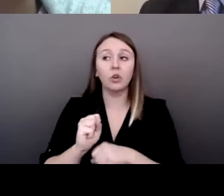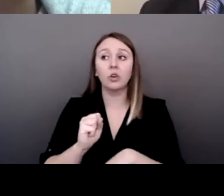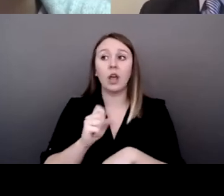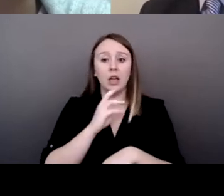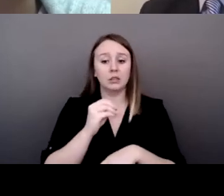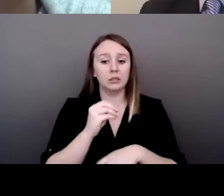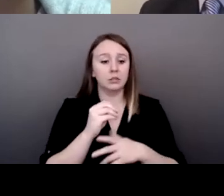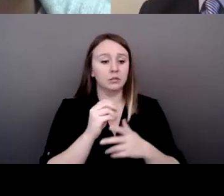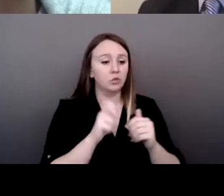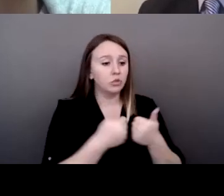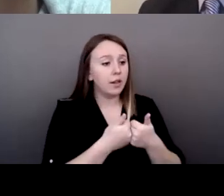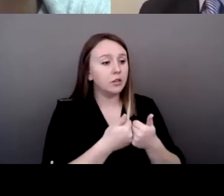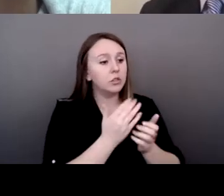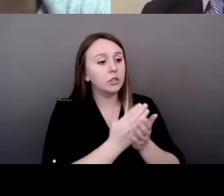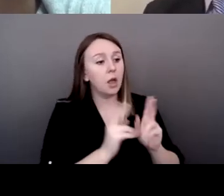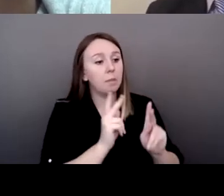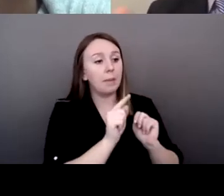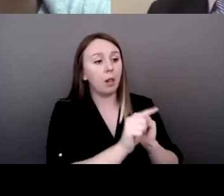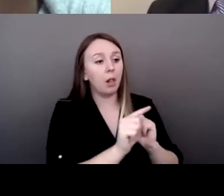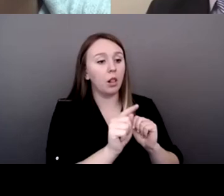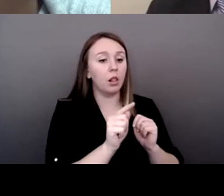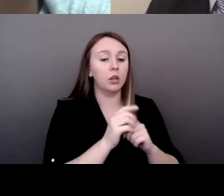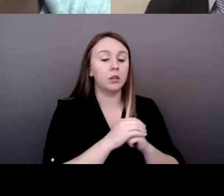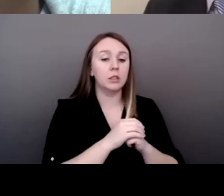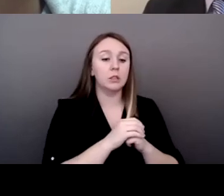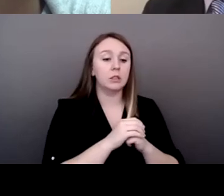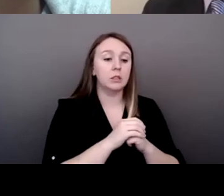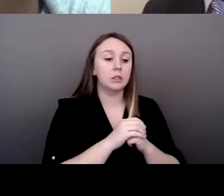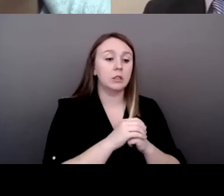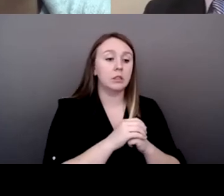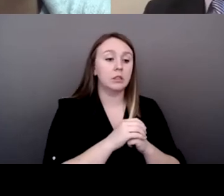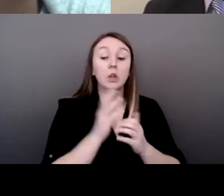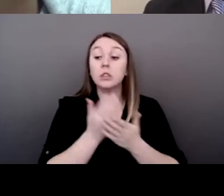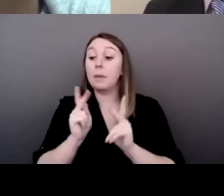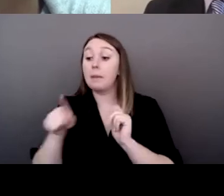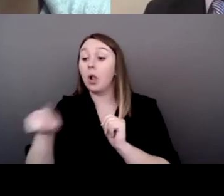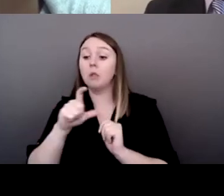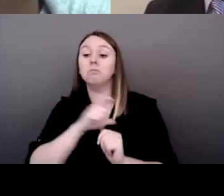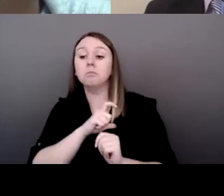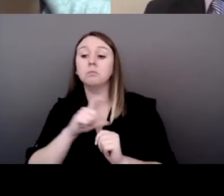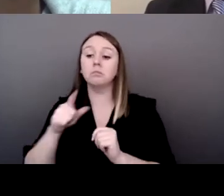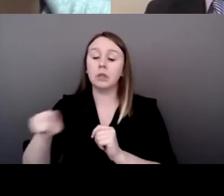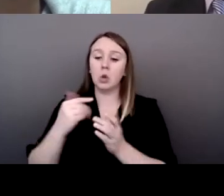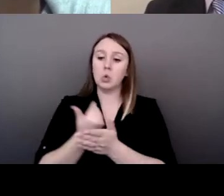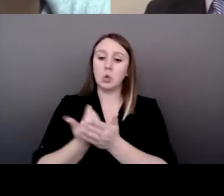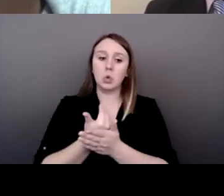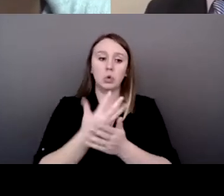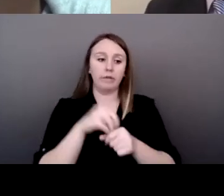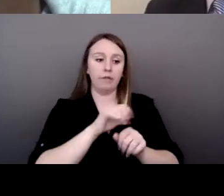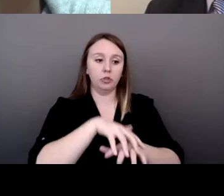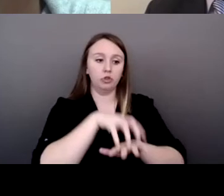folks that maybe are new to tribal culture, to tribal communities, to working in these